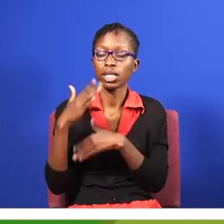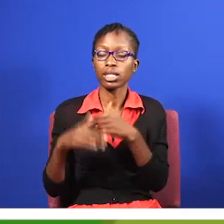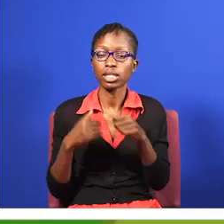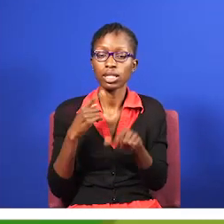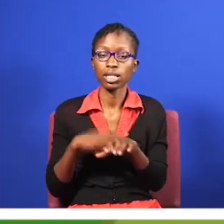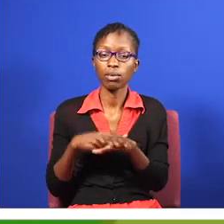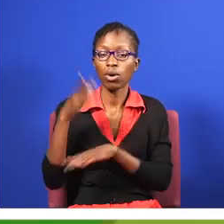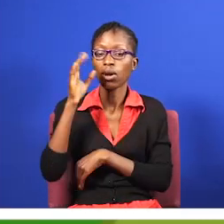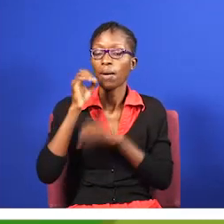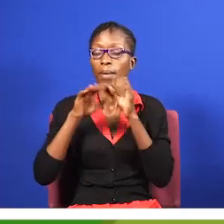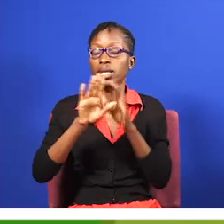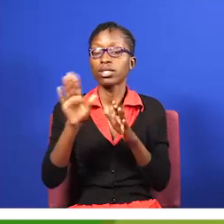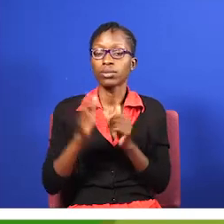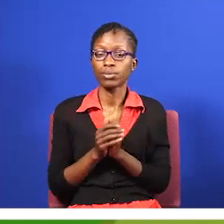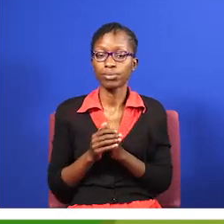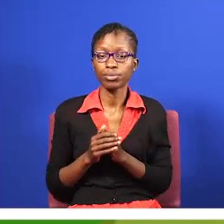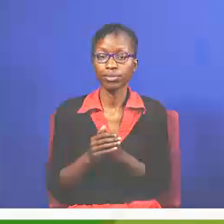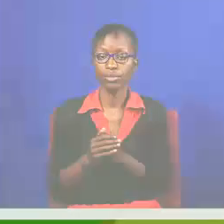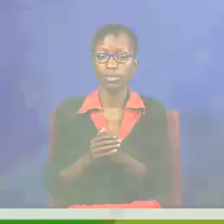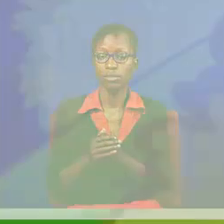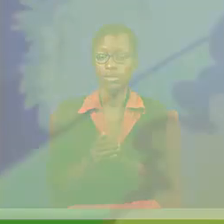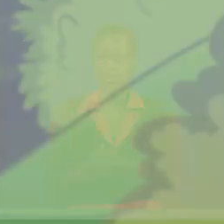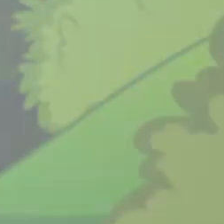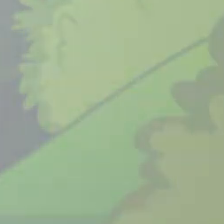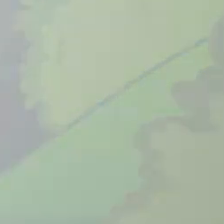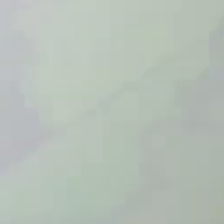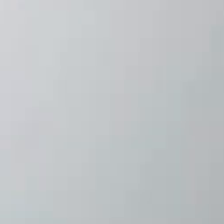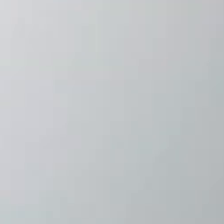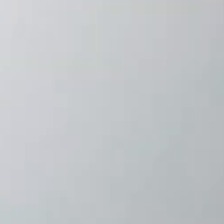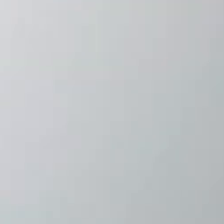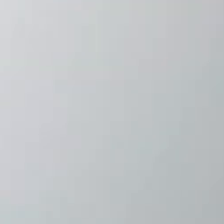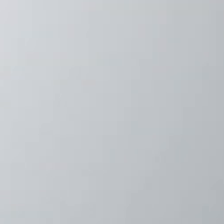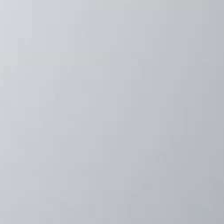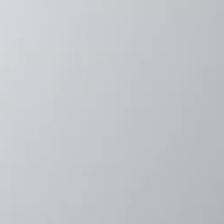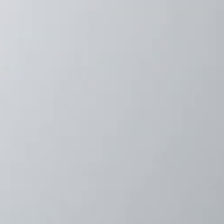until next time, God bless you so much. Amen.